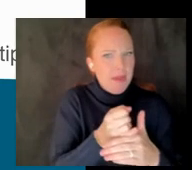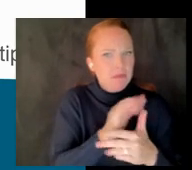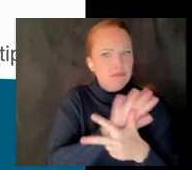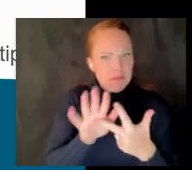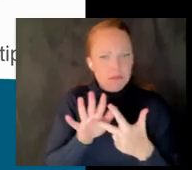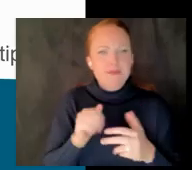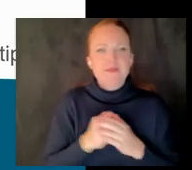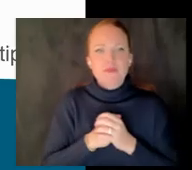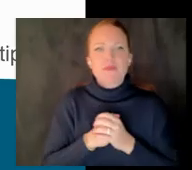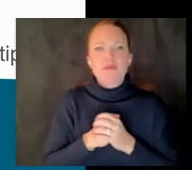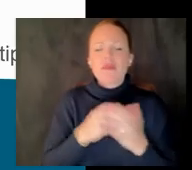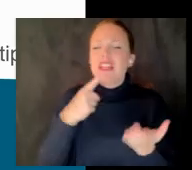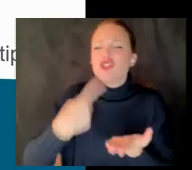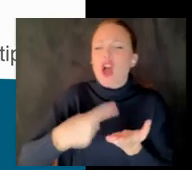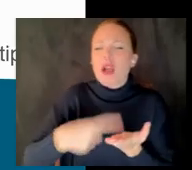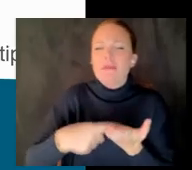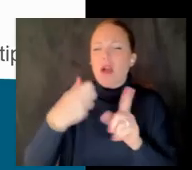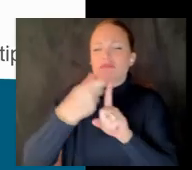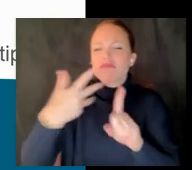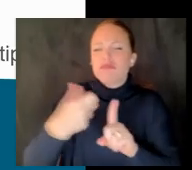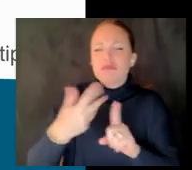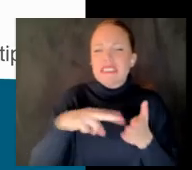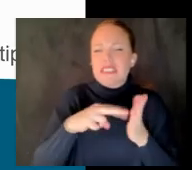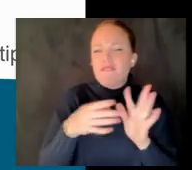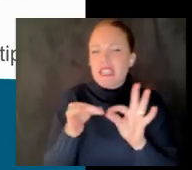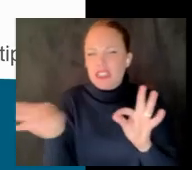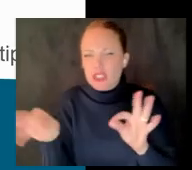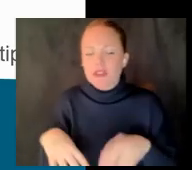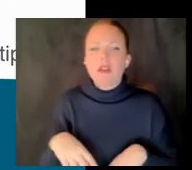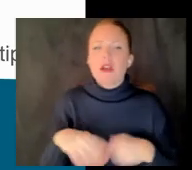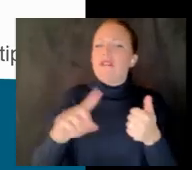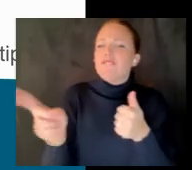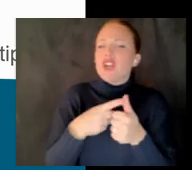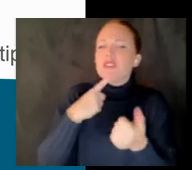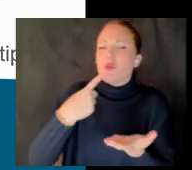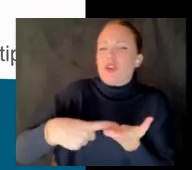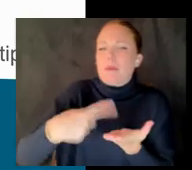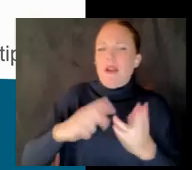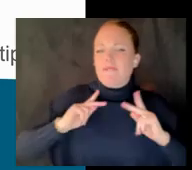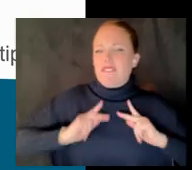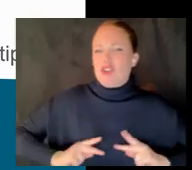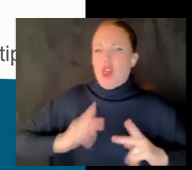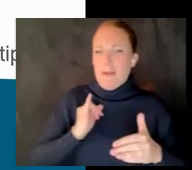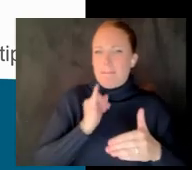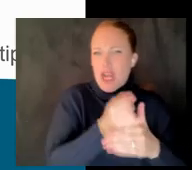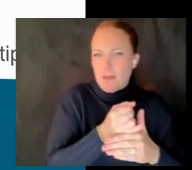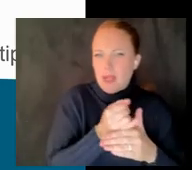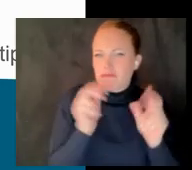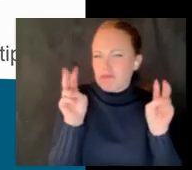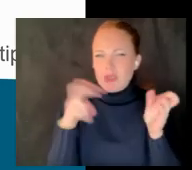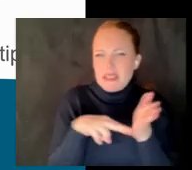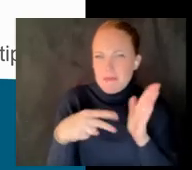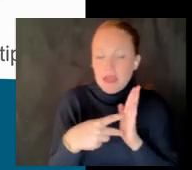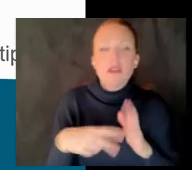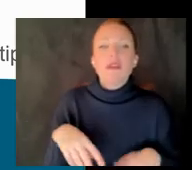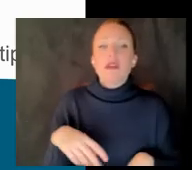Let's explore key components of this definition. First, let's take a look at a physical impairment. A physical impairment refers